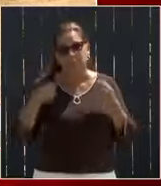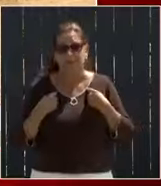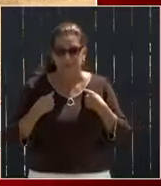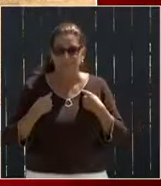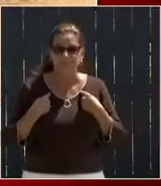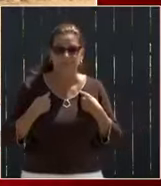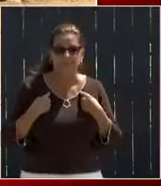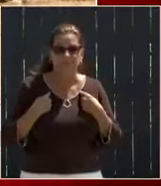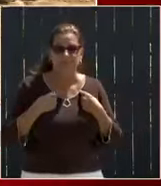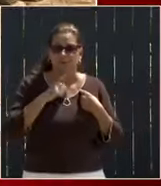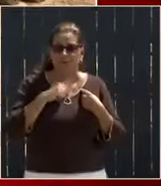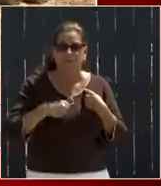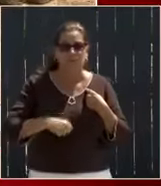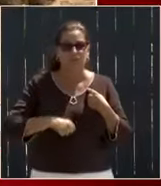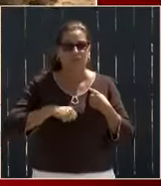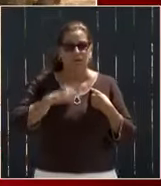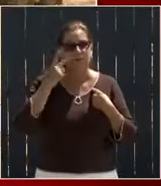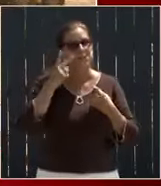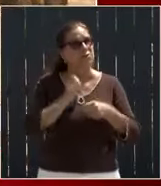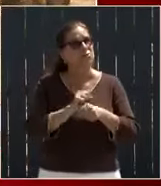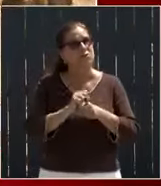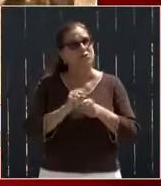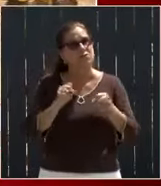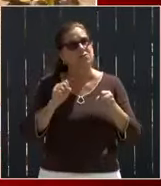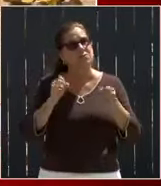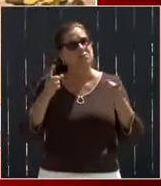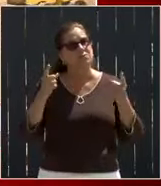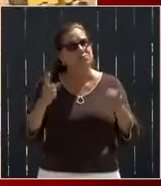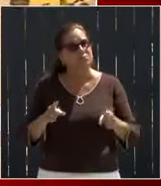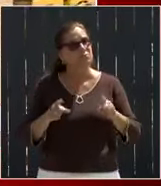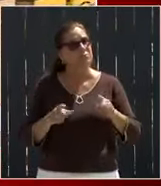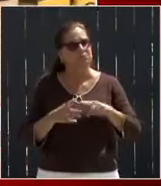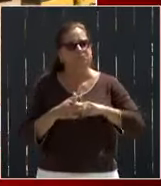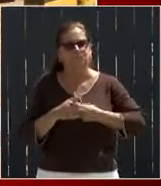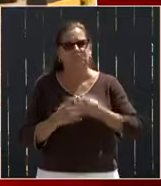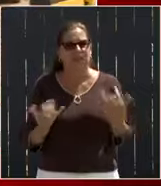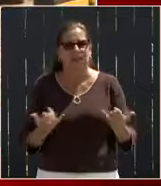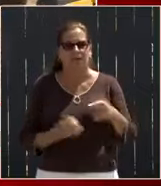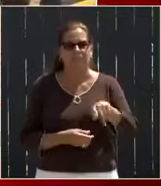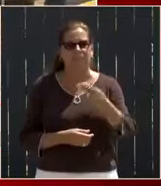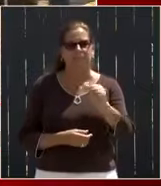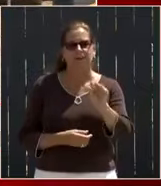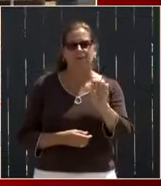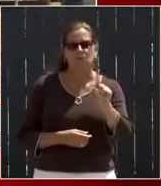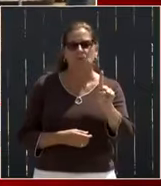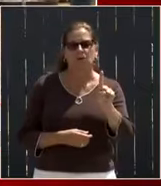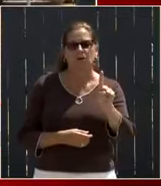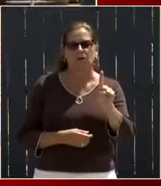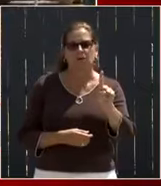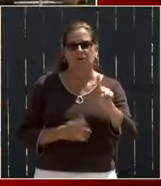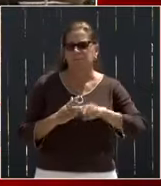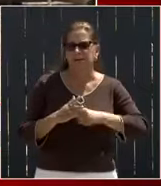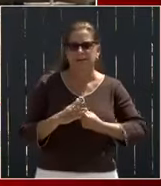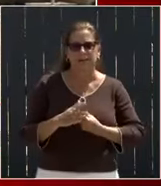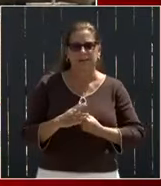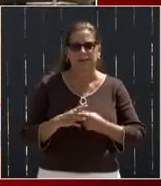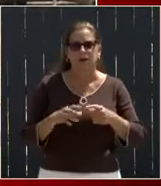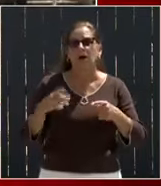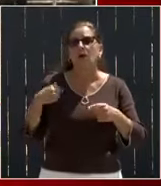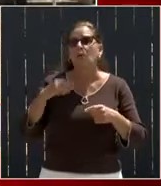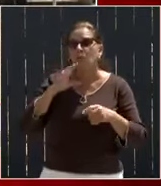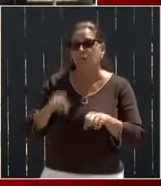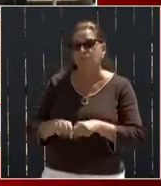to see the work that went into completing Phase 1 of Skyland Town Center. As we break ground on Phase 2 and celebrate